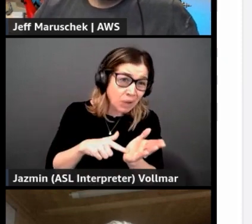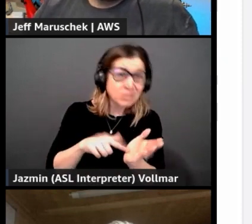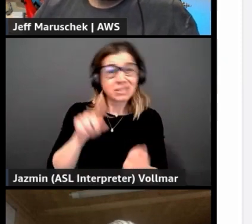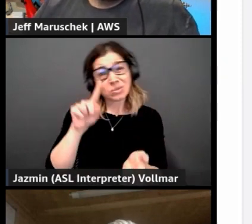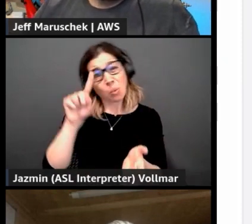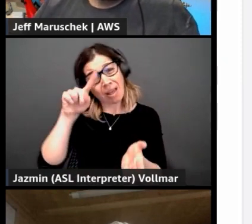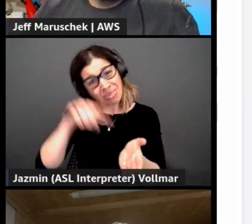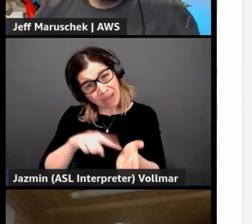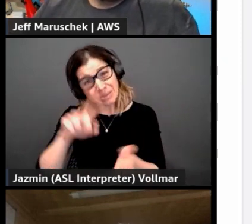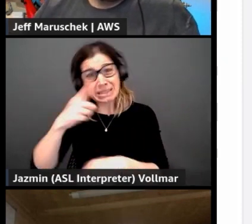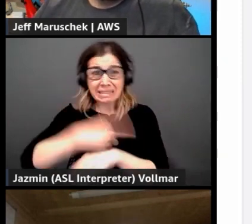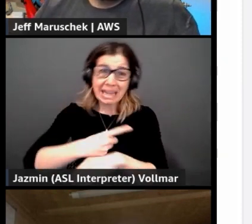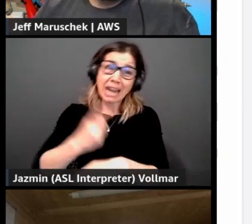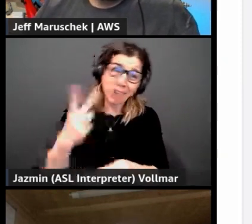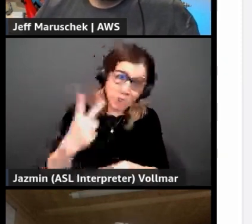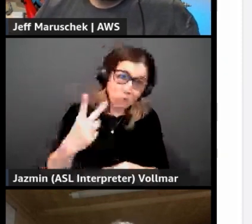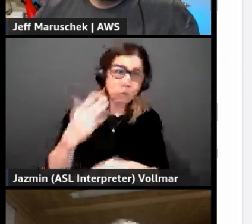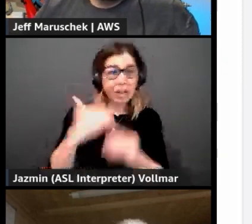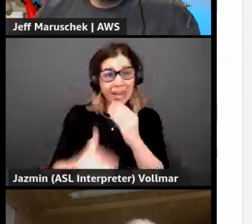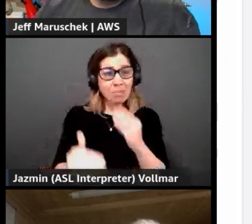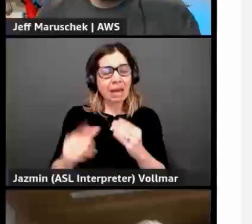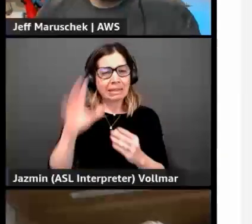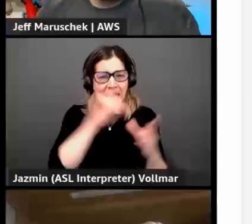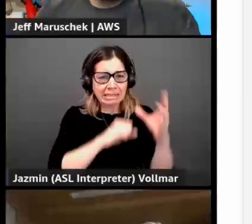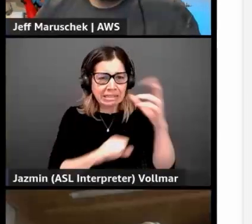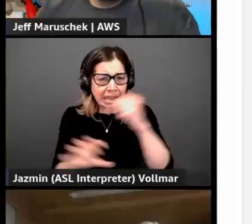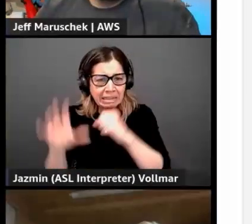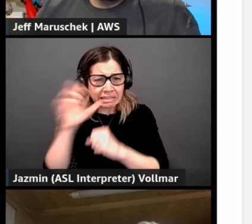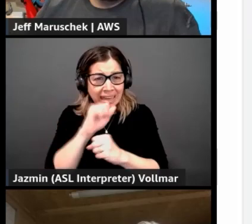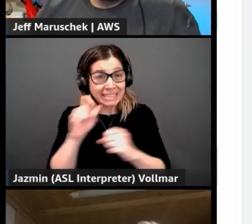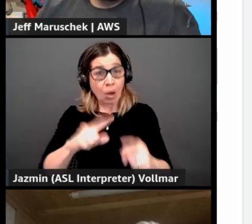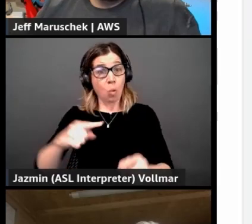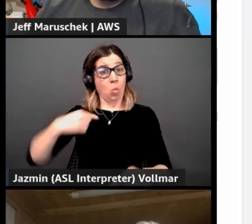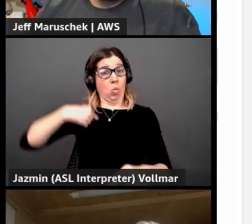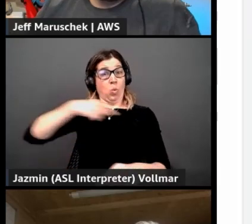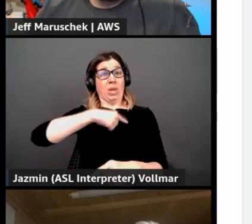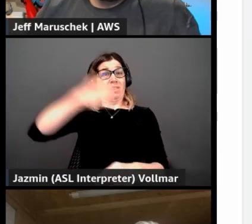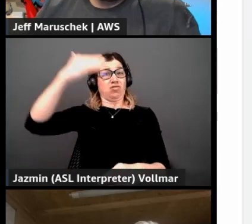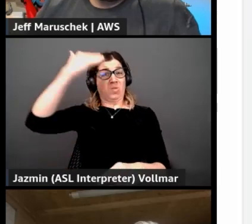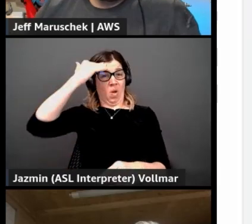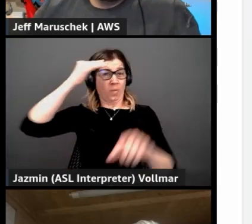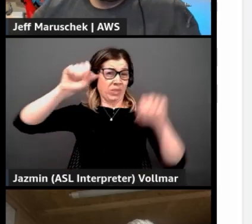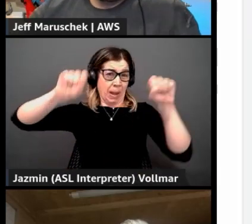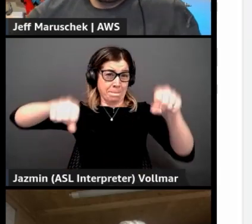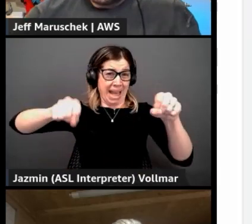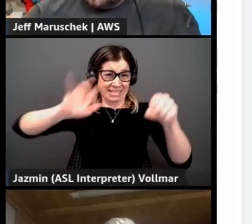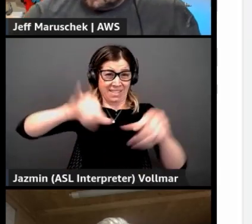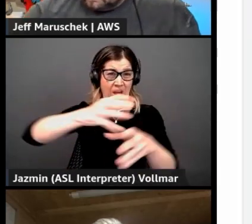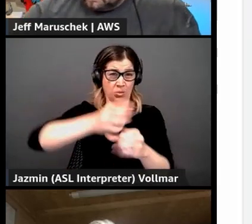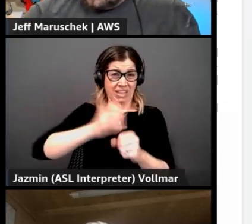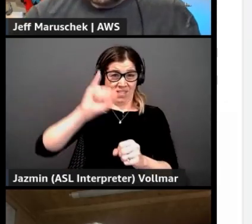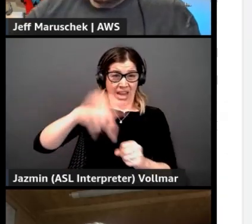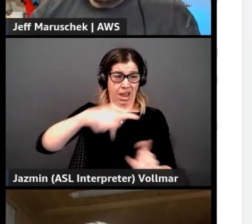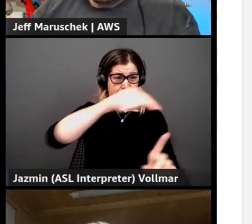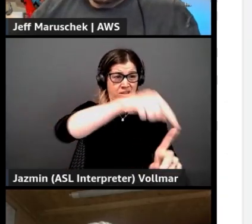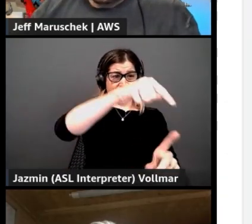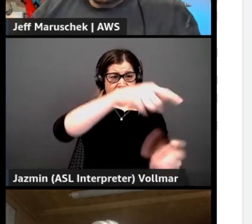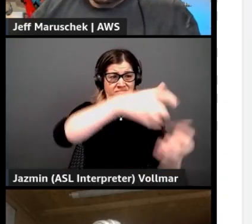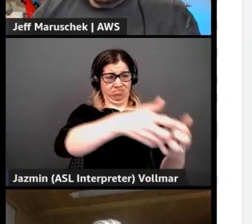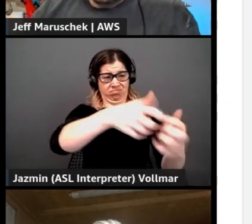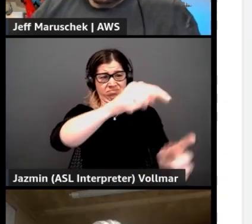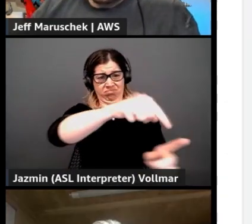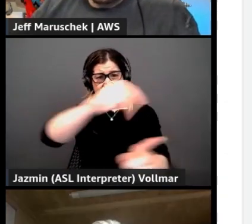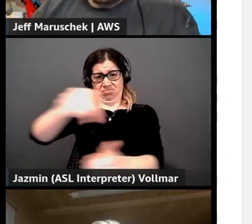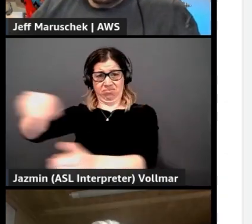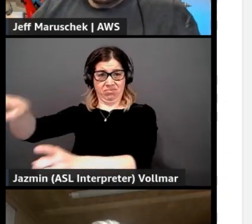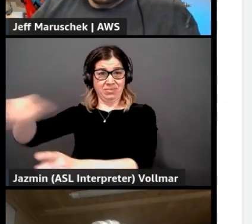guessing. So what we're doing is we're actually, we know the capacity of the receiving ISPs, and we send basically based on that